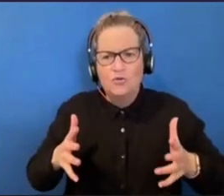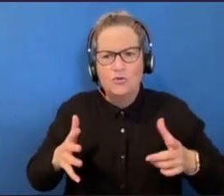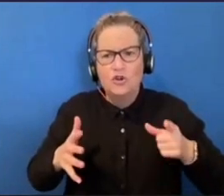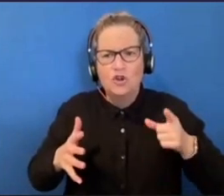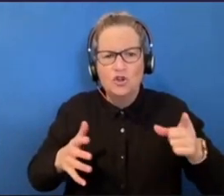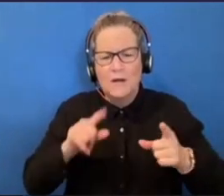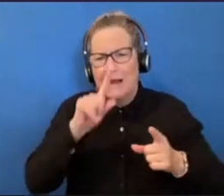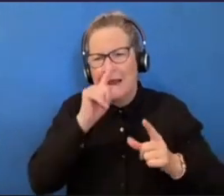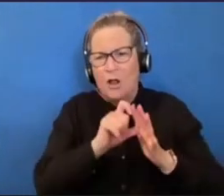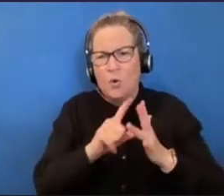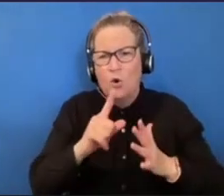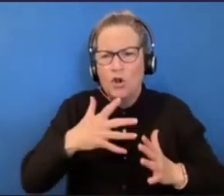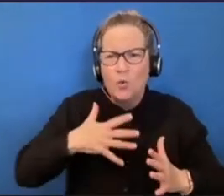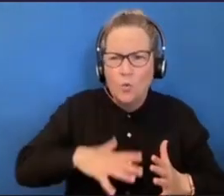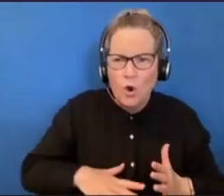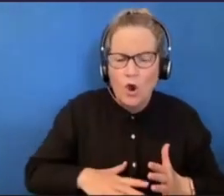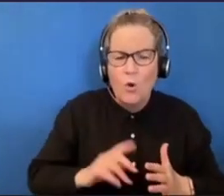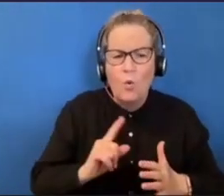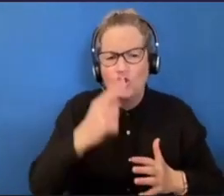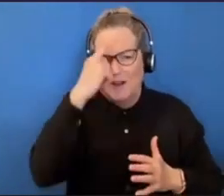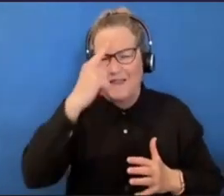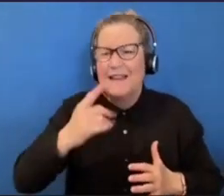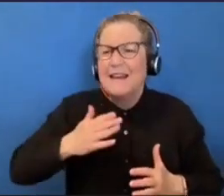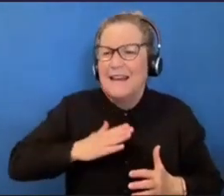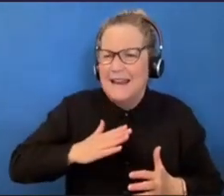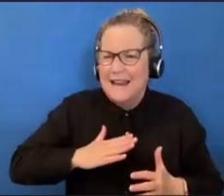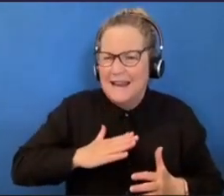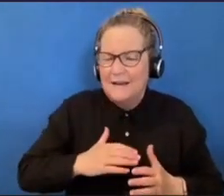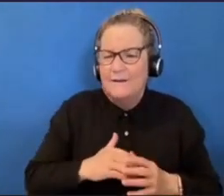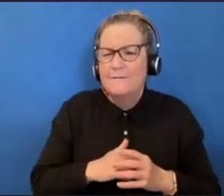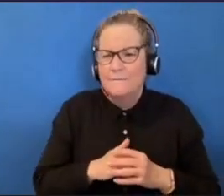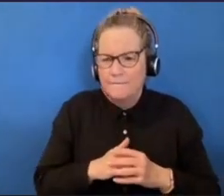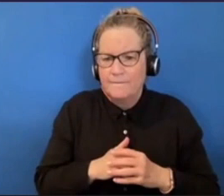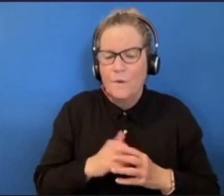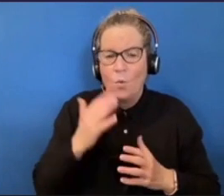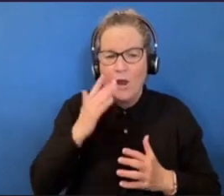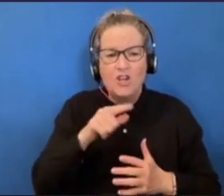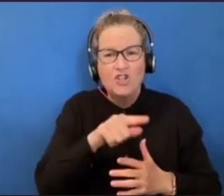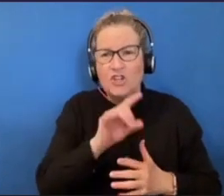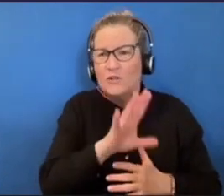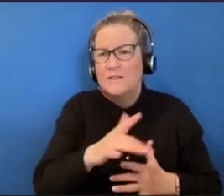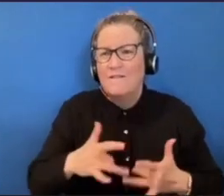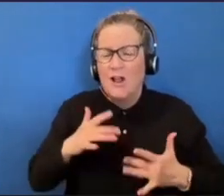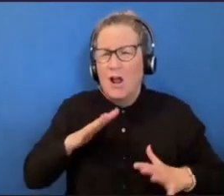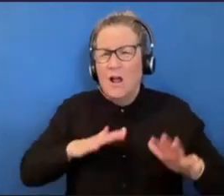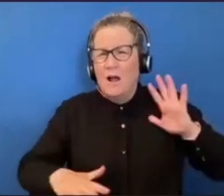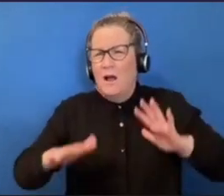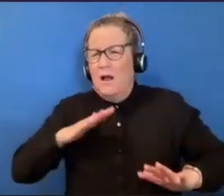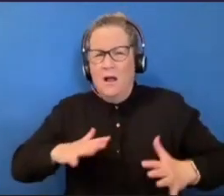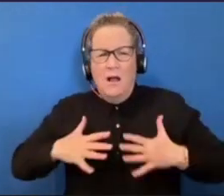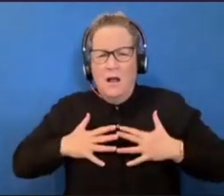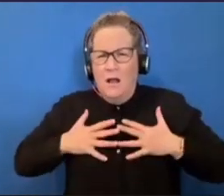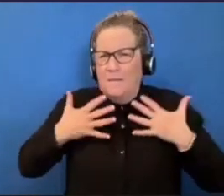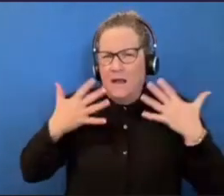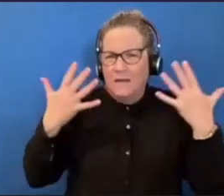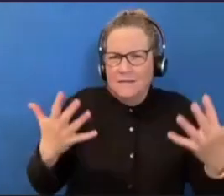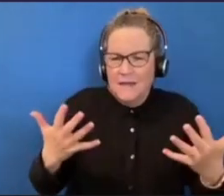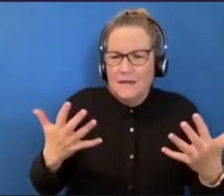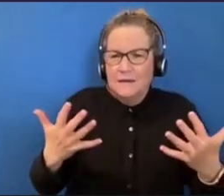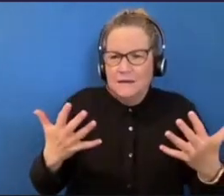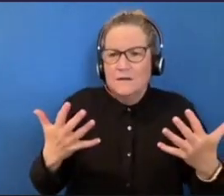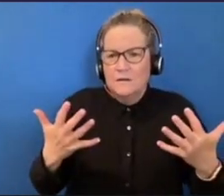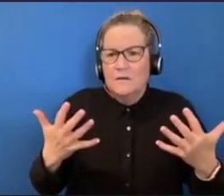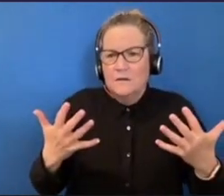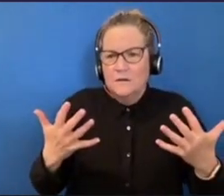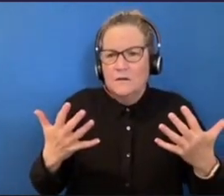she wanted to do or what she thought was necessary. And in those moments of being overwhelmed and upset, she may well, many times